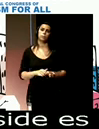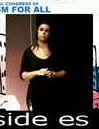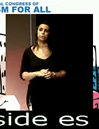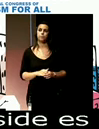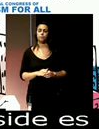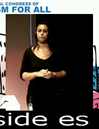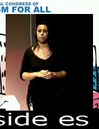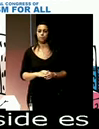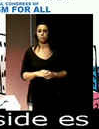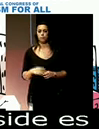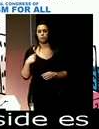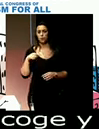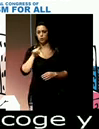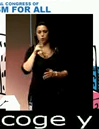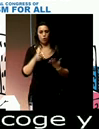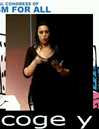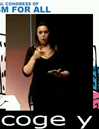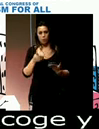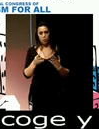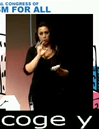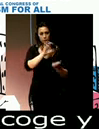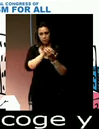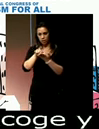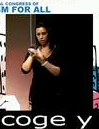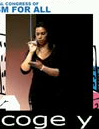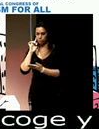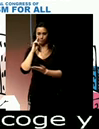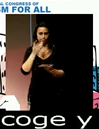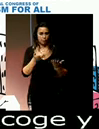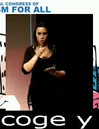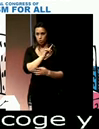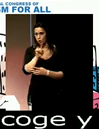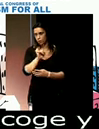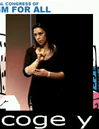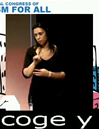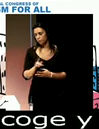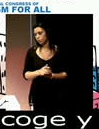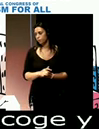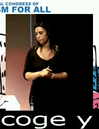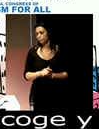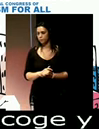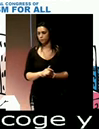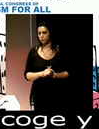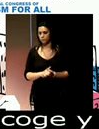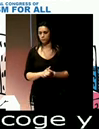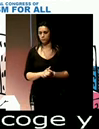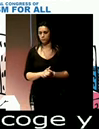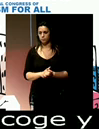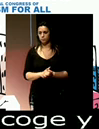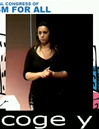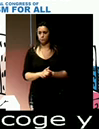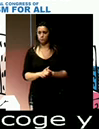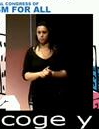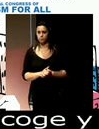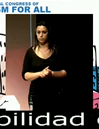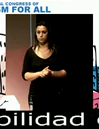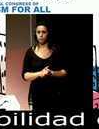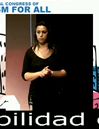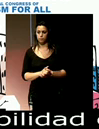evaluate tourist facilities in accordance with the regulation or law of the country. The platform